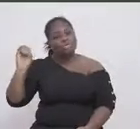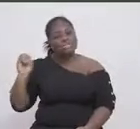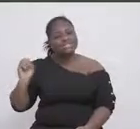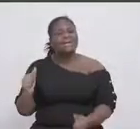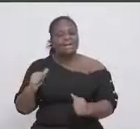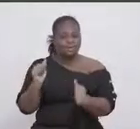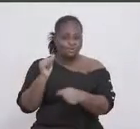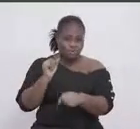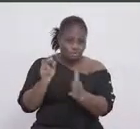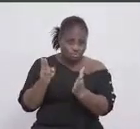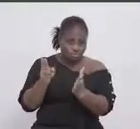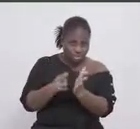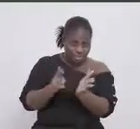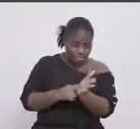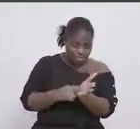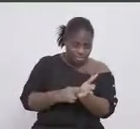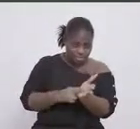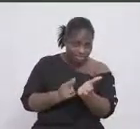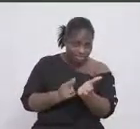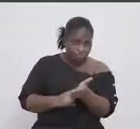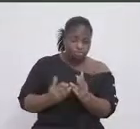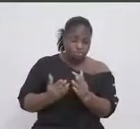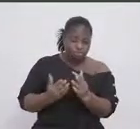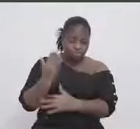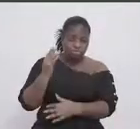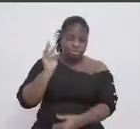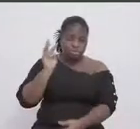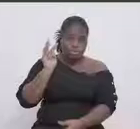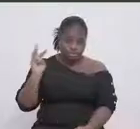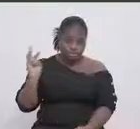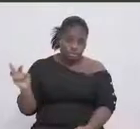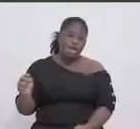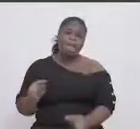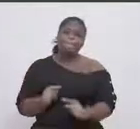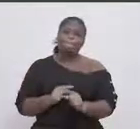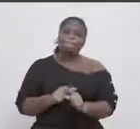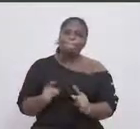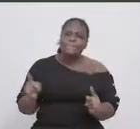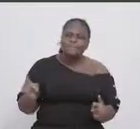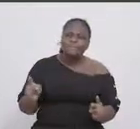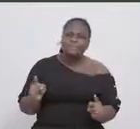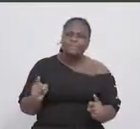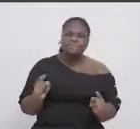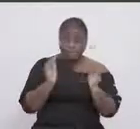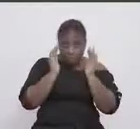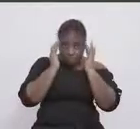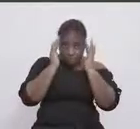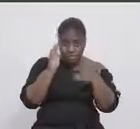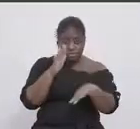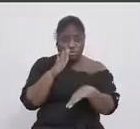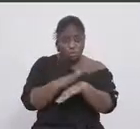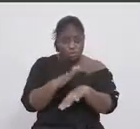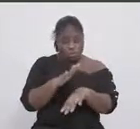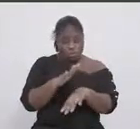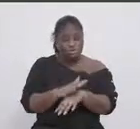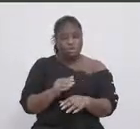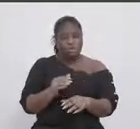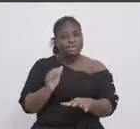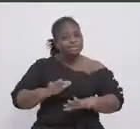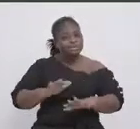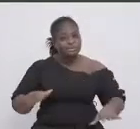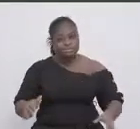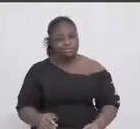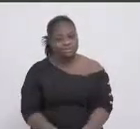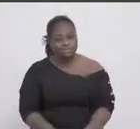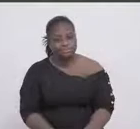through her website. So, but for that, we like to focus more on the kids. We like to